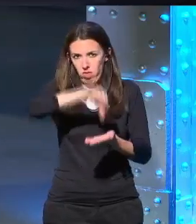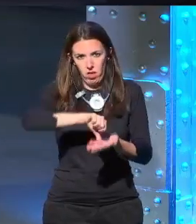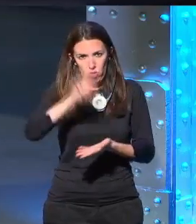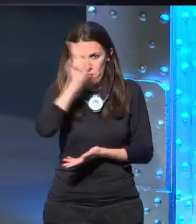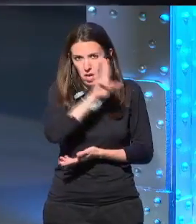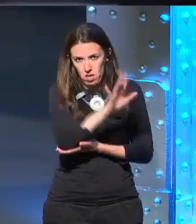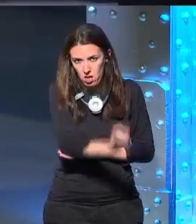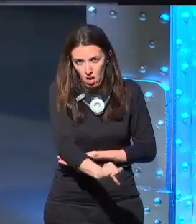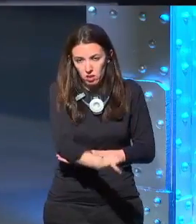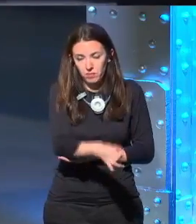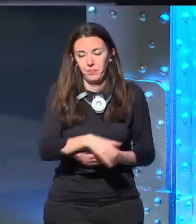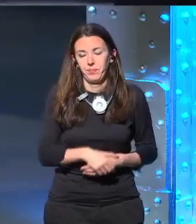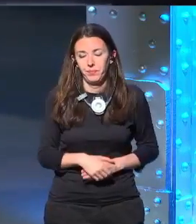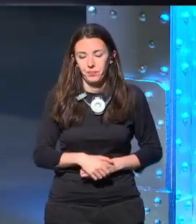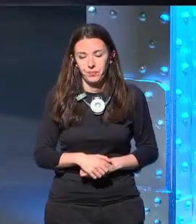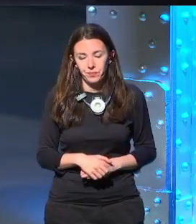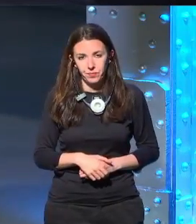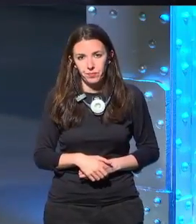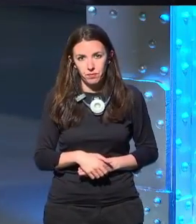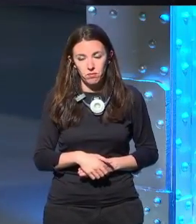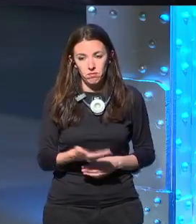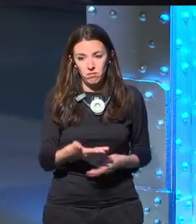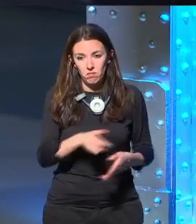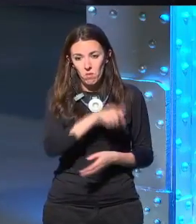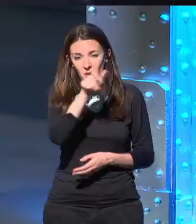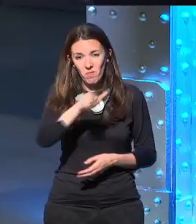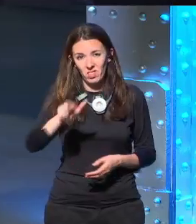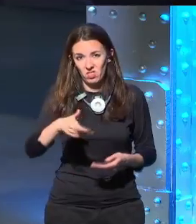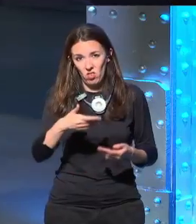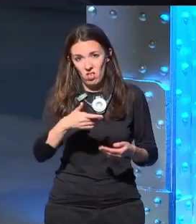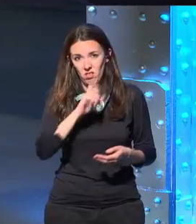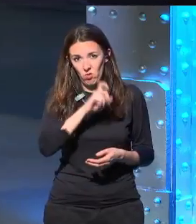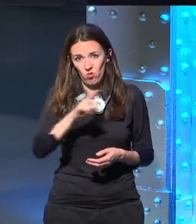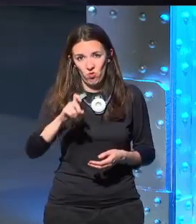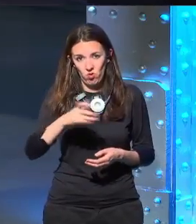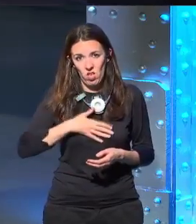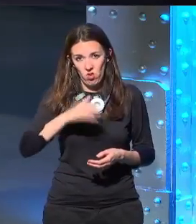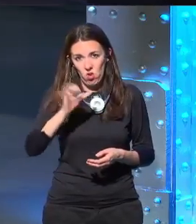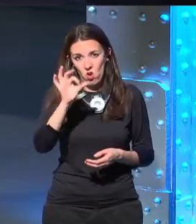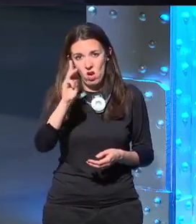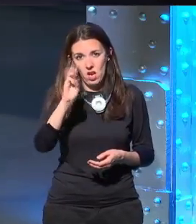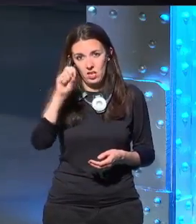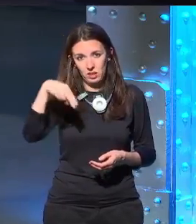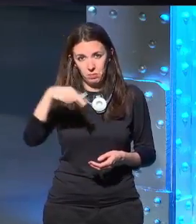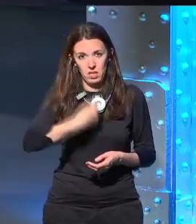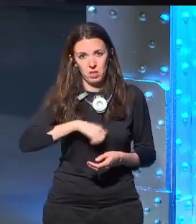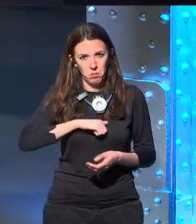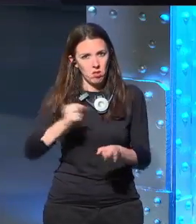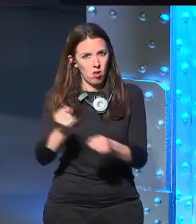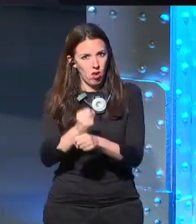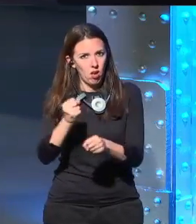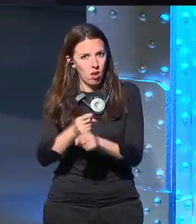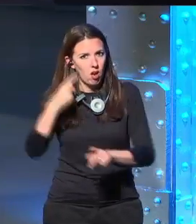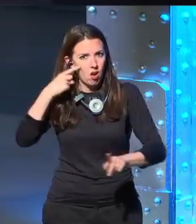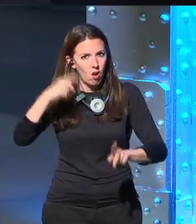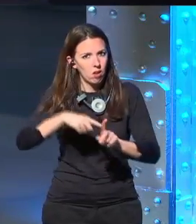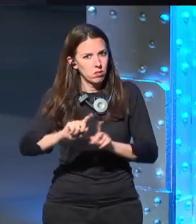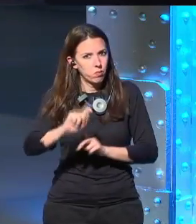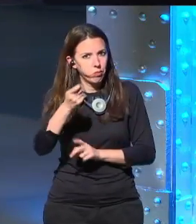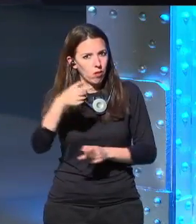enabled us, allowed us to use this fantastic facility here in downtown Madrid. Also from the Aspen Institute